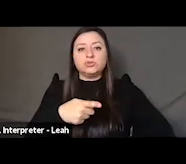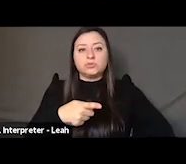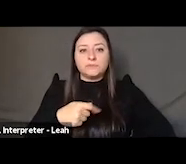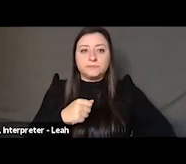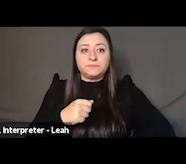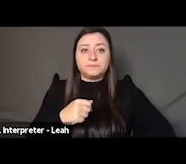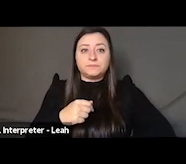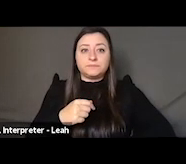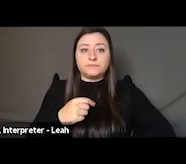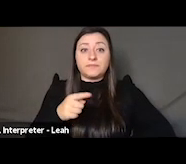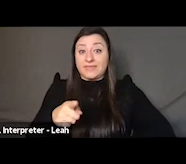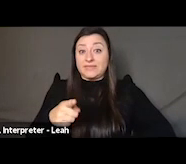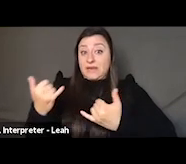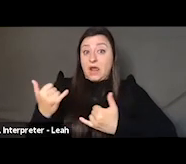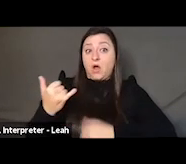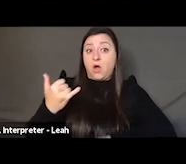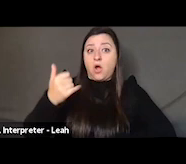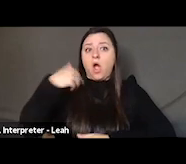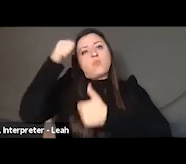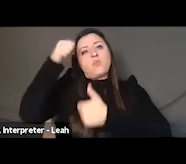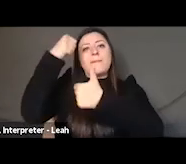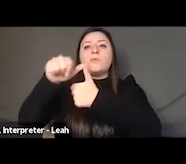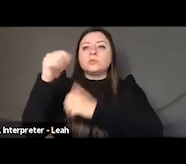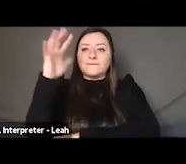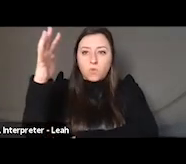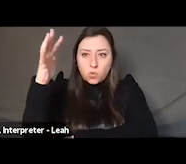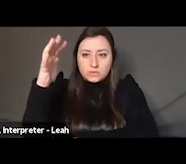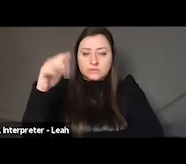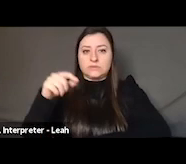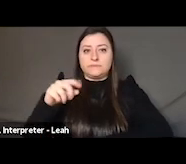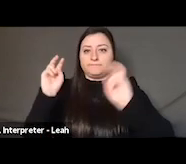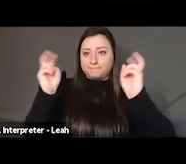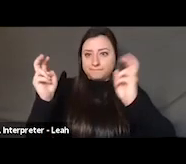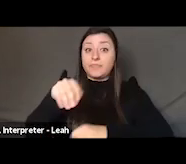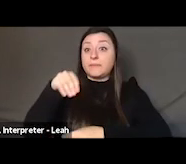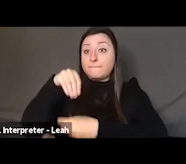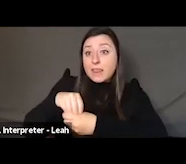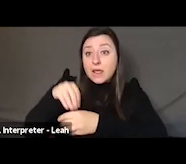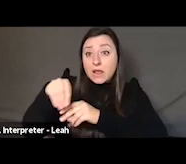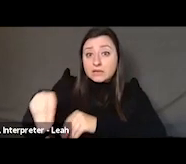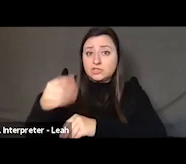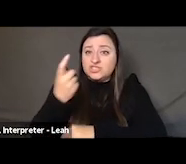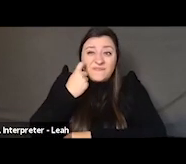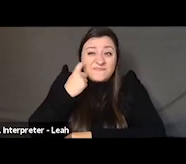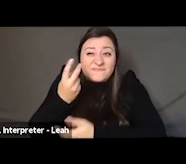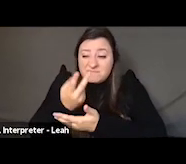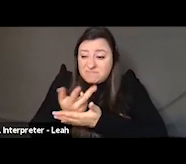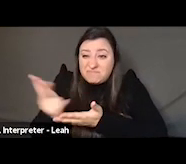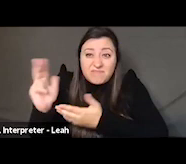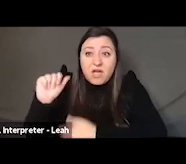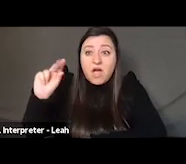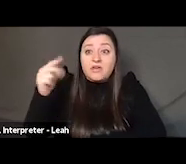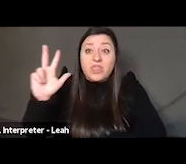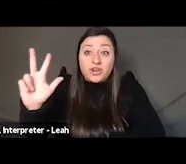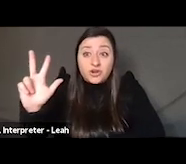remembrance forest. And so this was planted just a few weeks ago on August 3rd and August 4th as a way